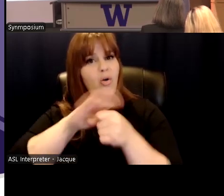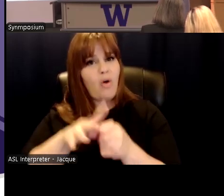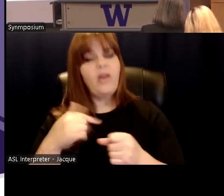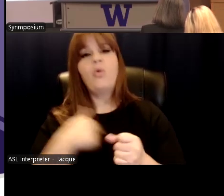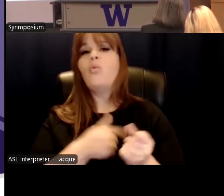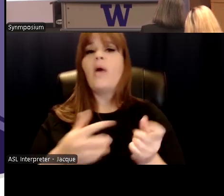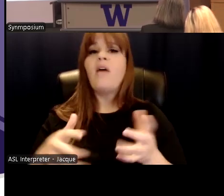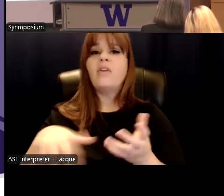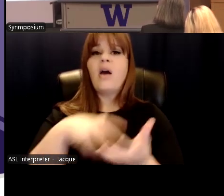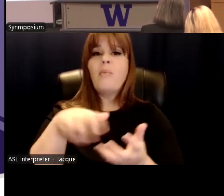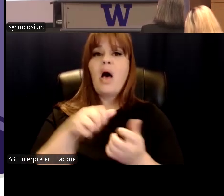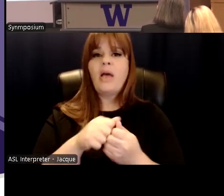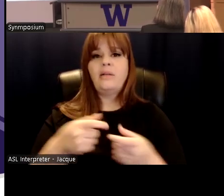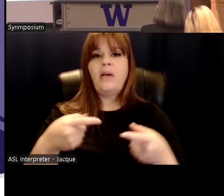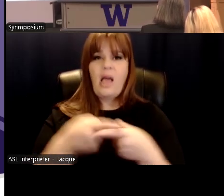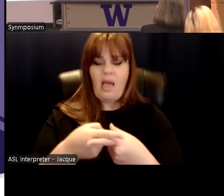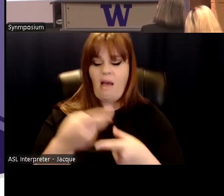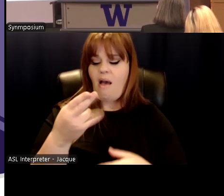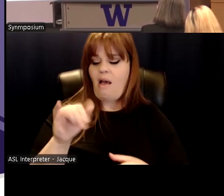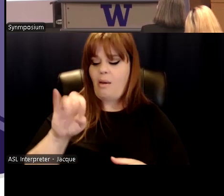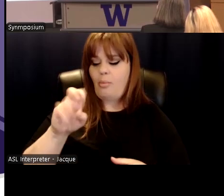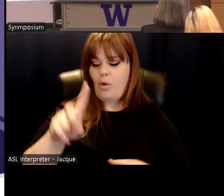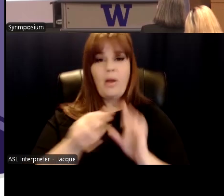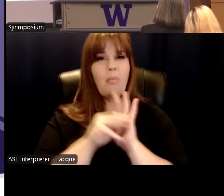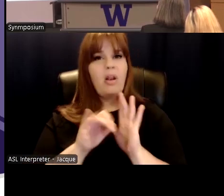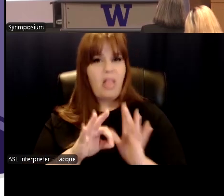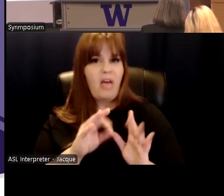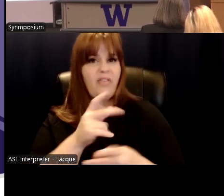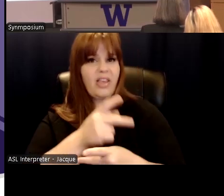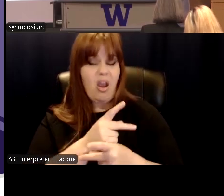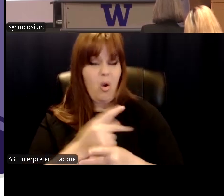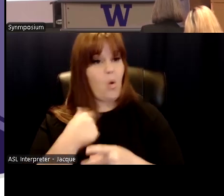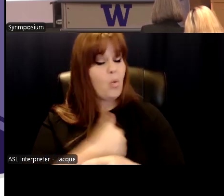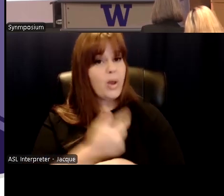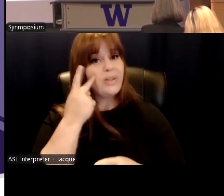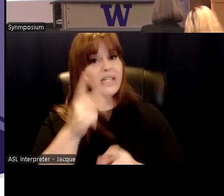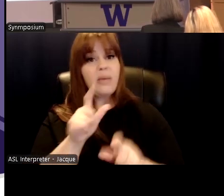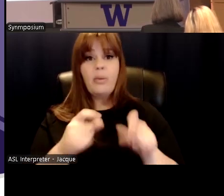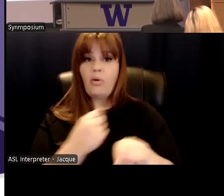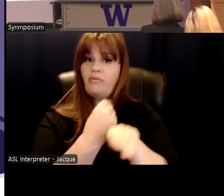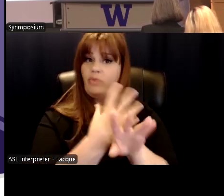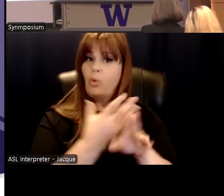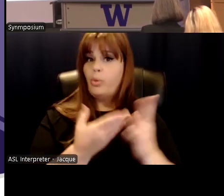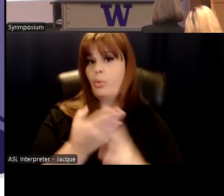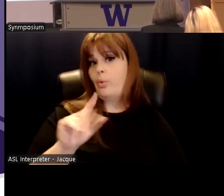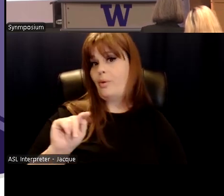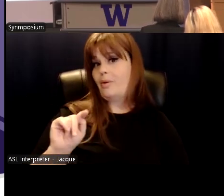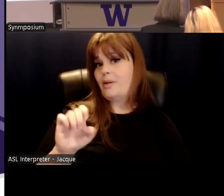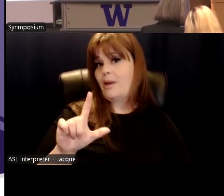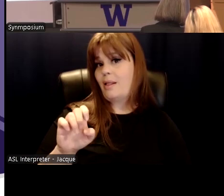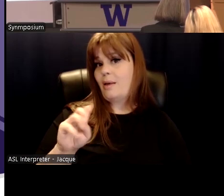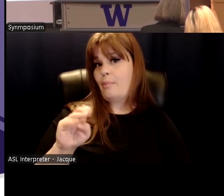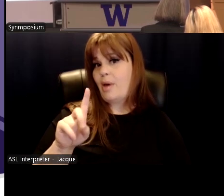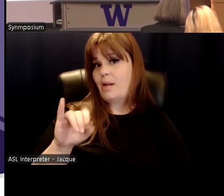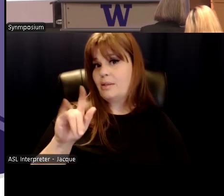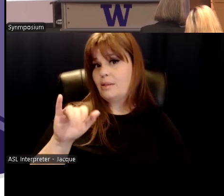a hybrid model of care. So we see people virtually through telemedicine, and we also see patients